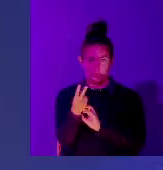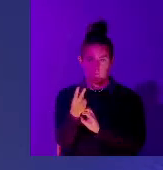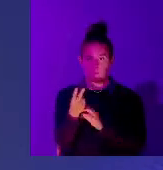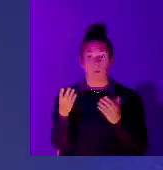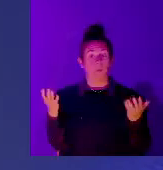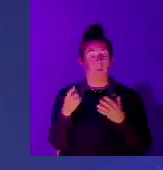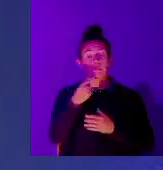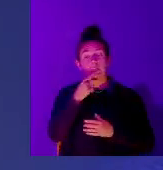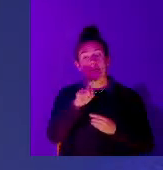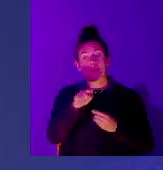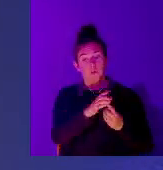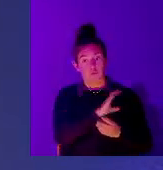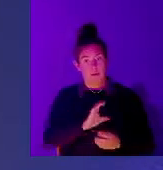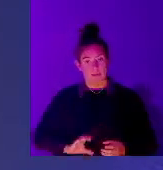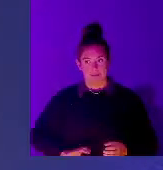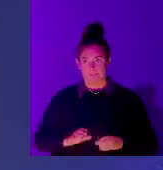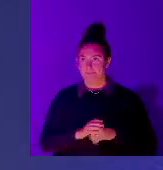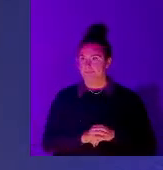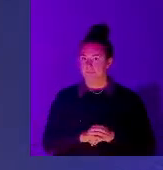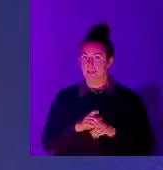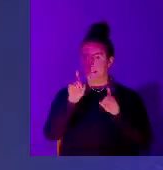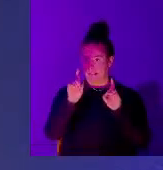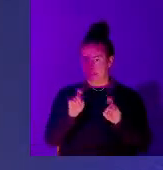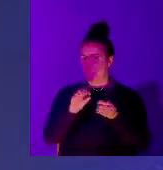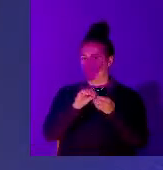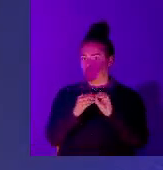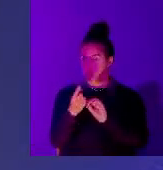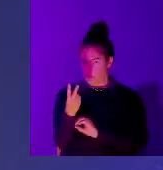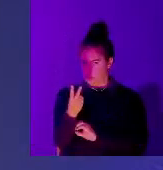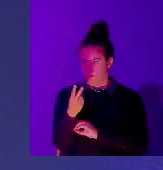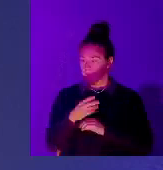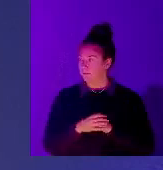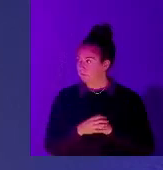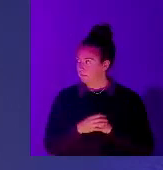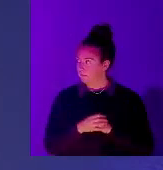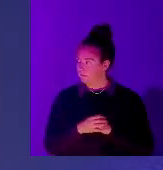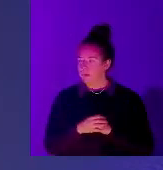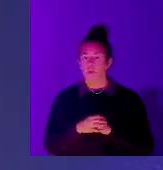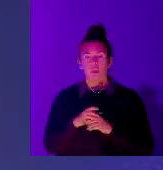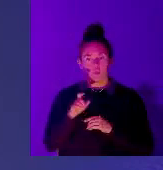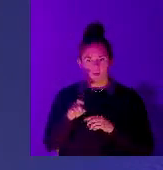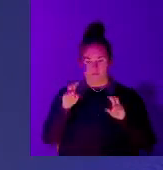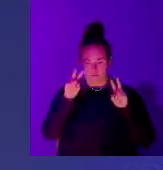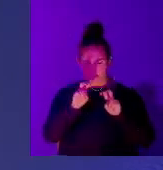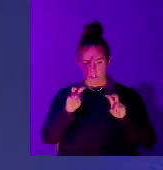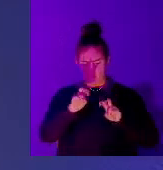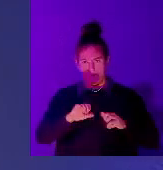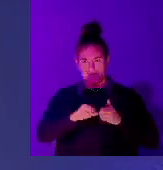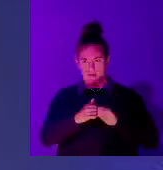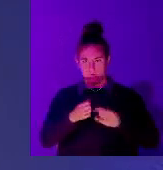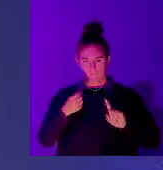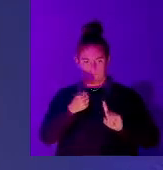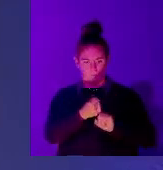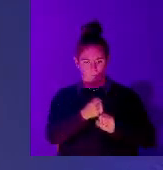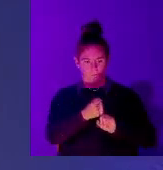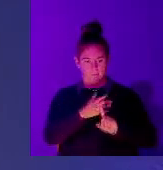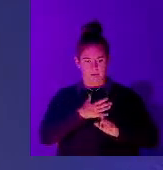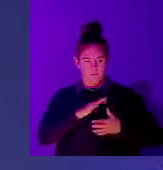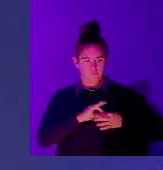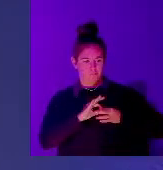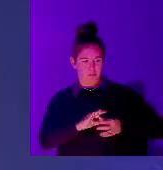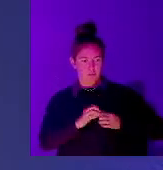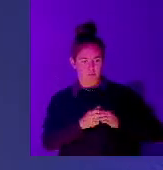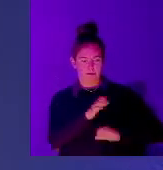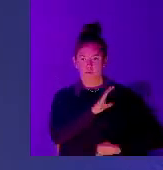religious experience or doctrine is to evaluate how it affects your relationship with Christ, your perception of Him, and